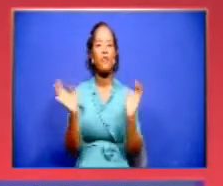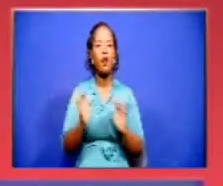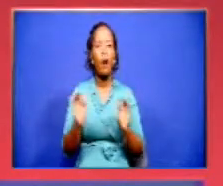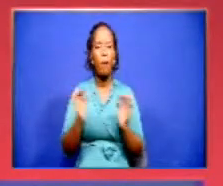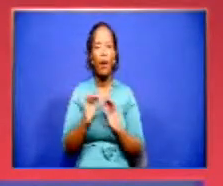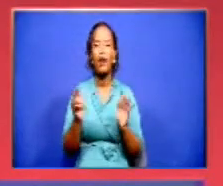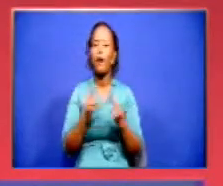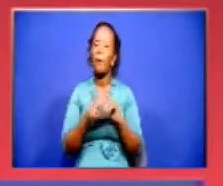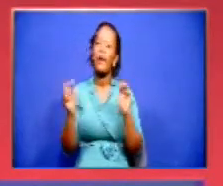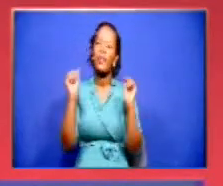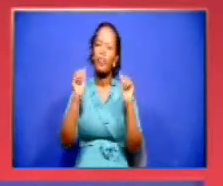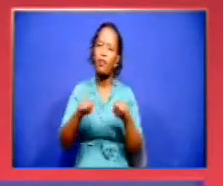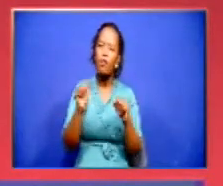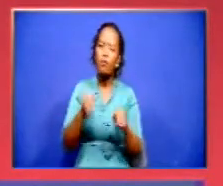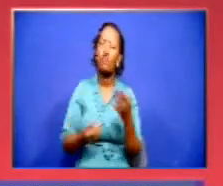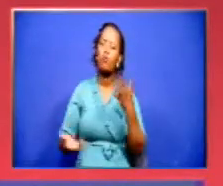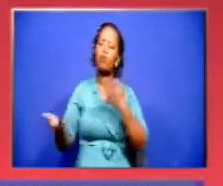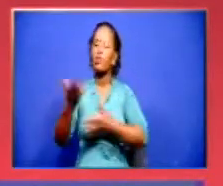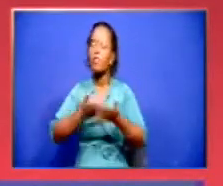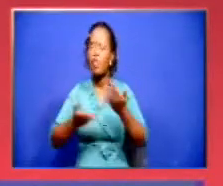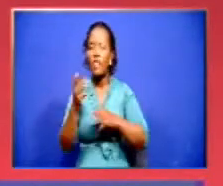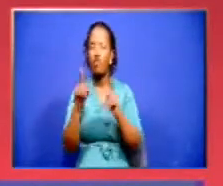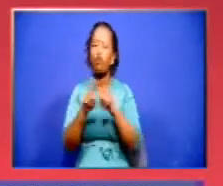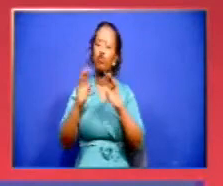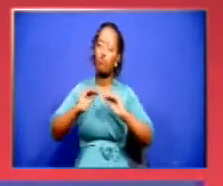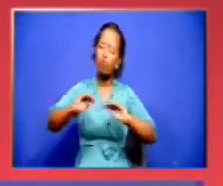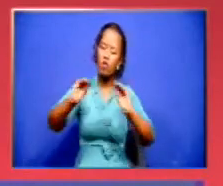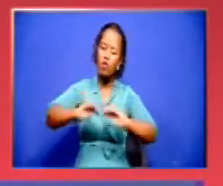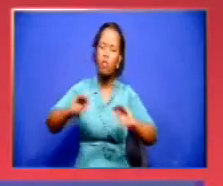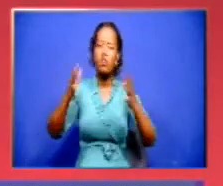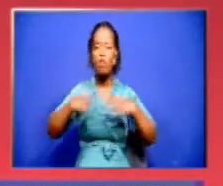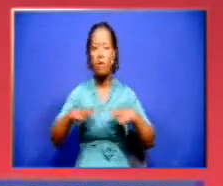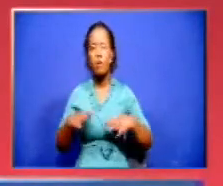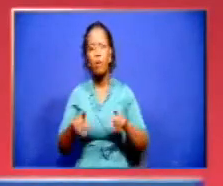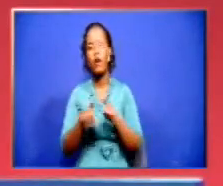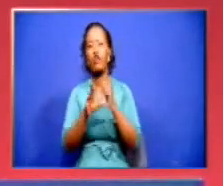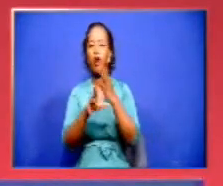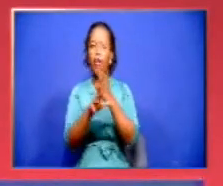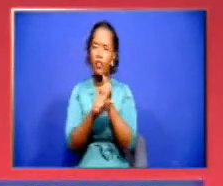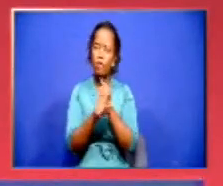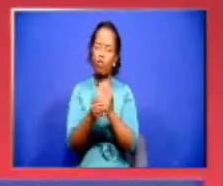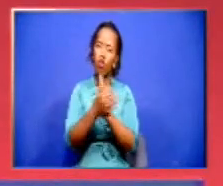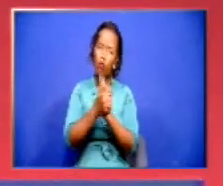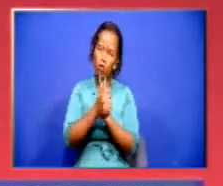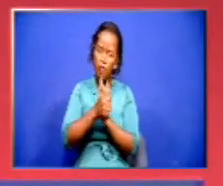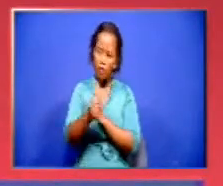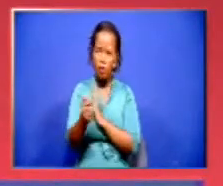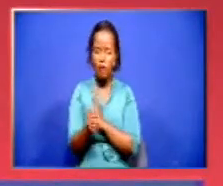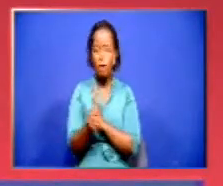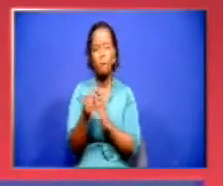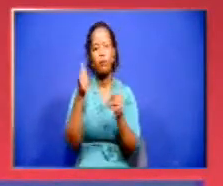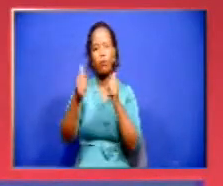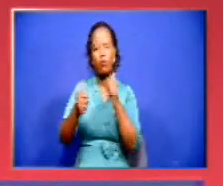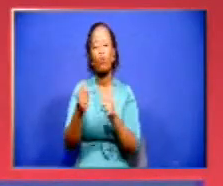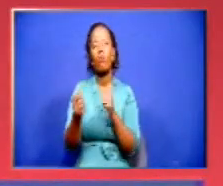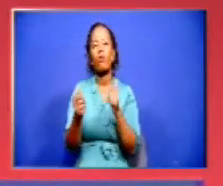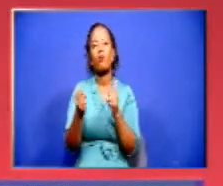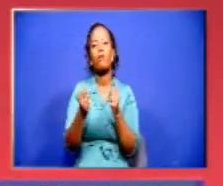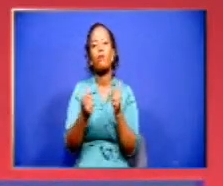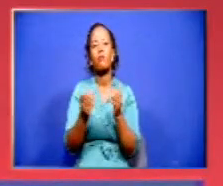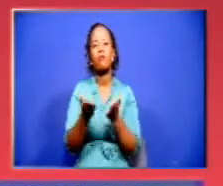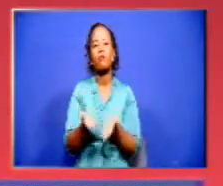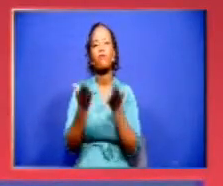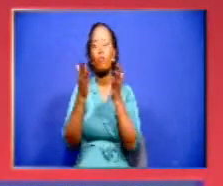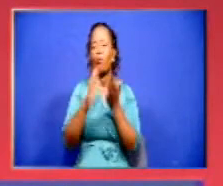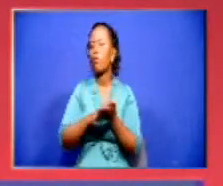them into it. You can teach them the game. So organizational skills, industry are